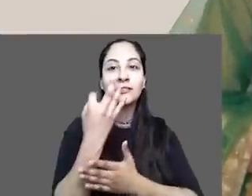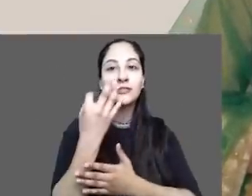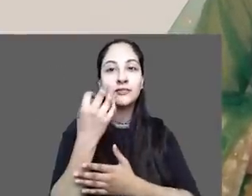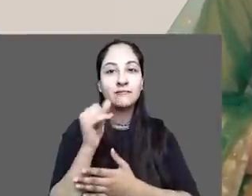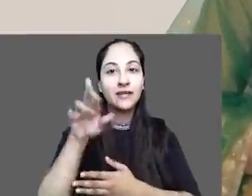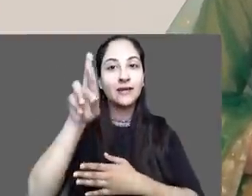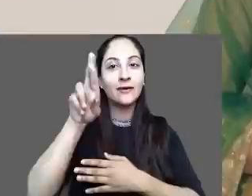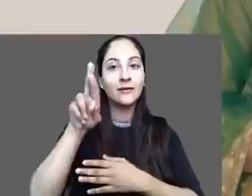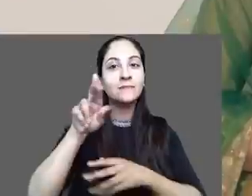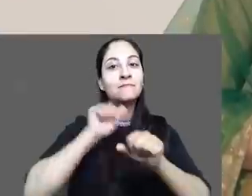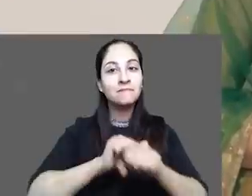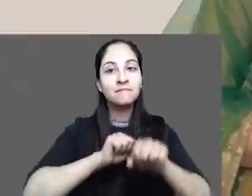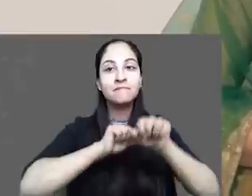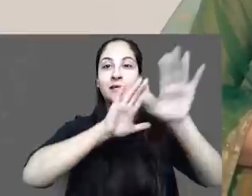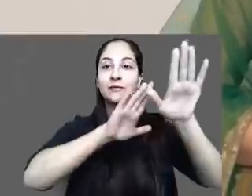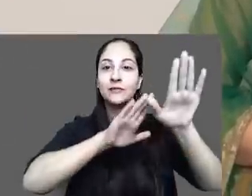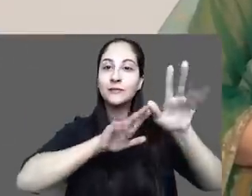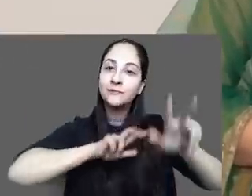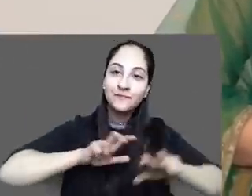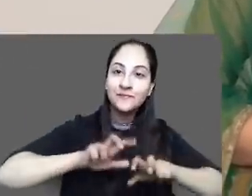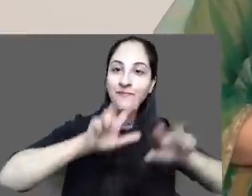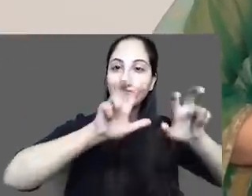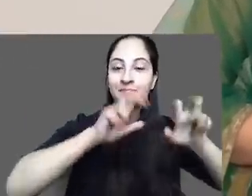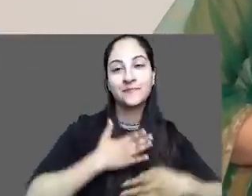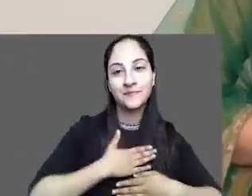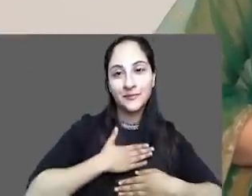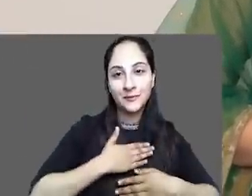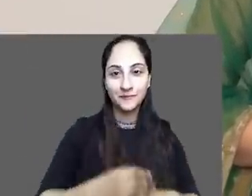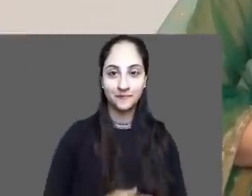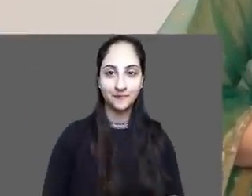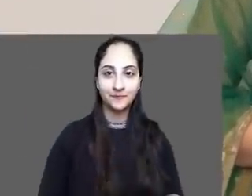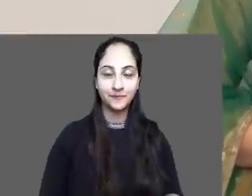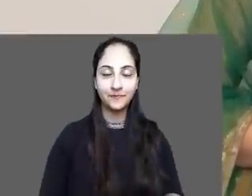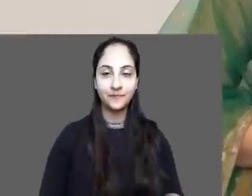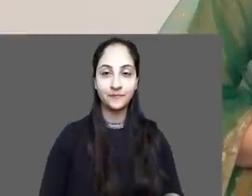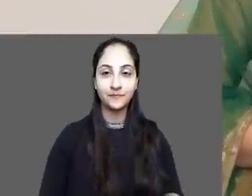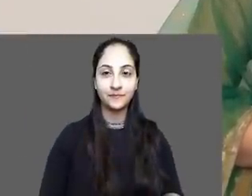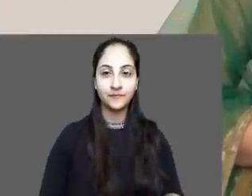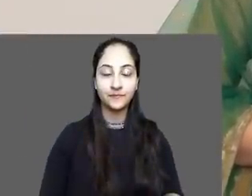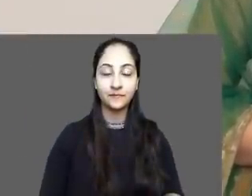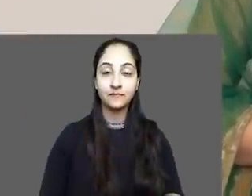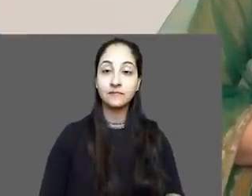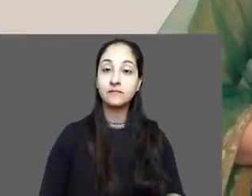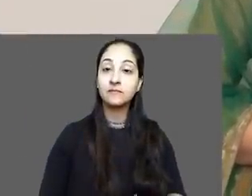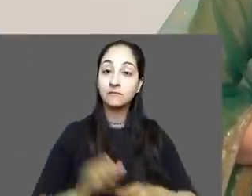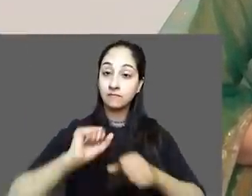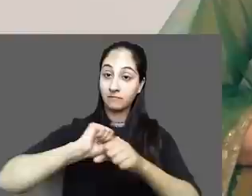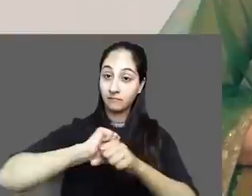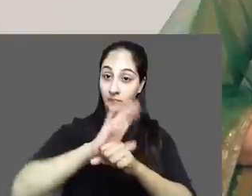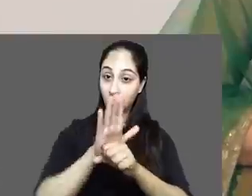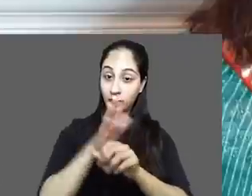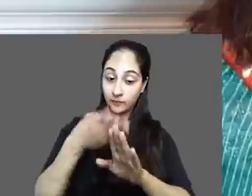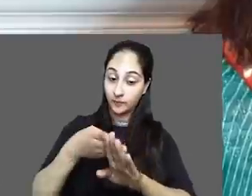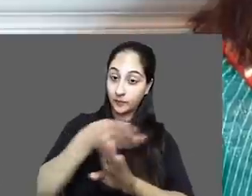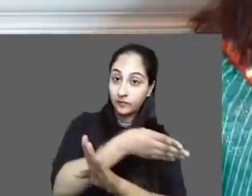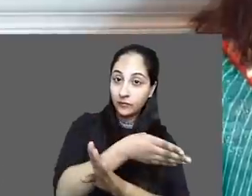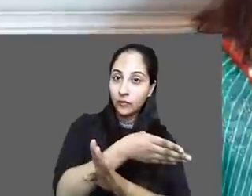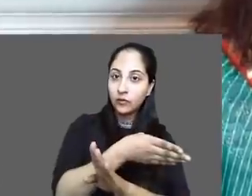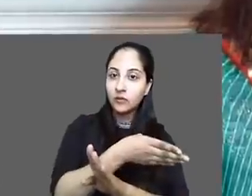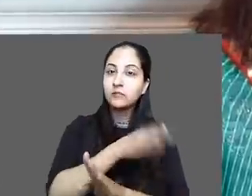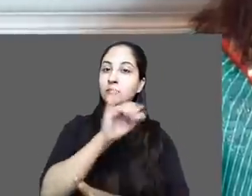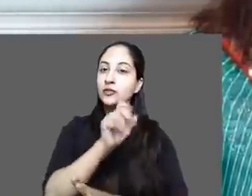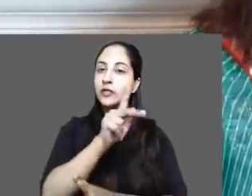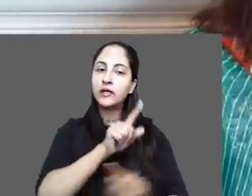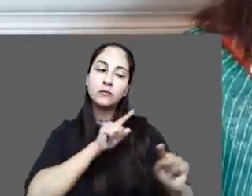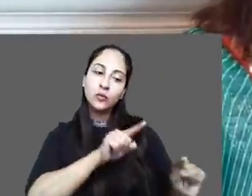was going hiking in the mountains. We took advantage of beautiful weather and fresh air at Sulphur Mountain. Before